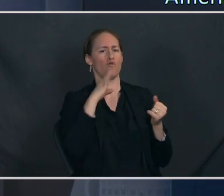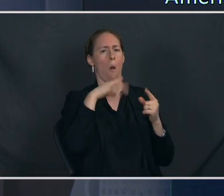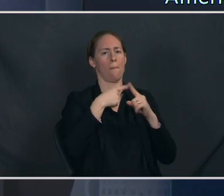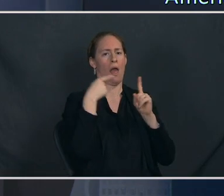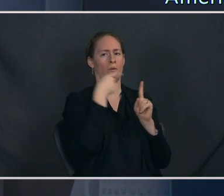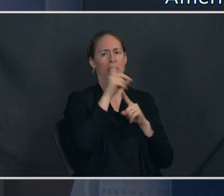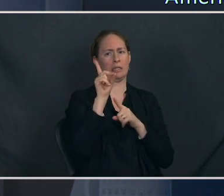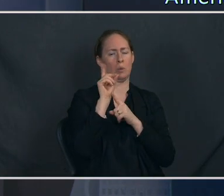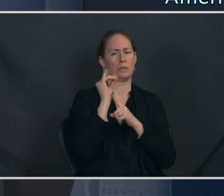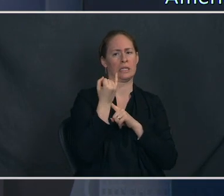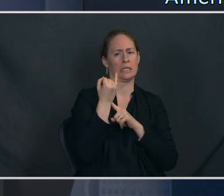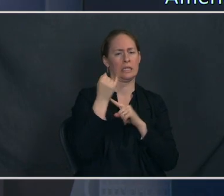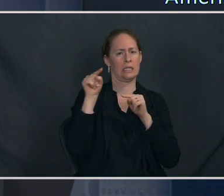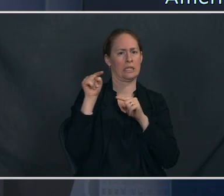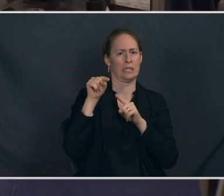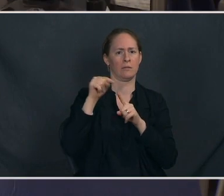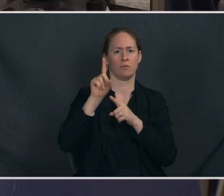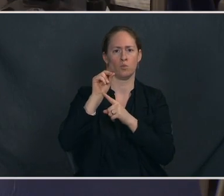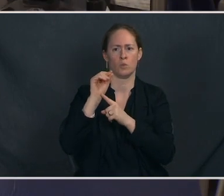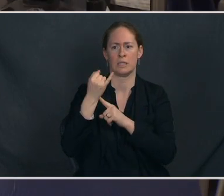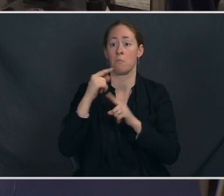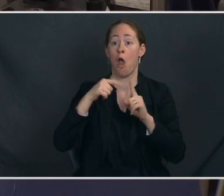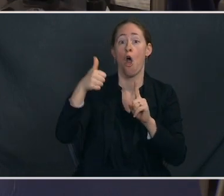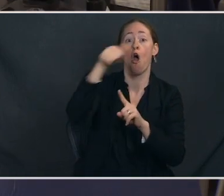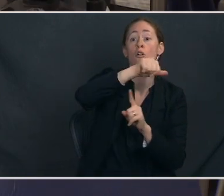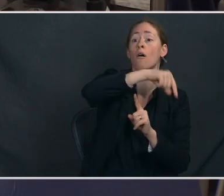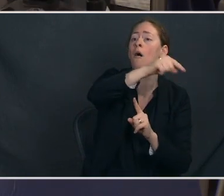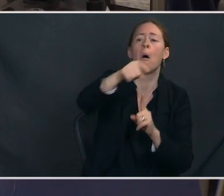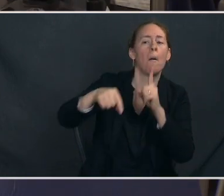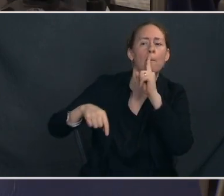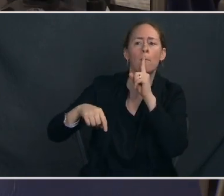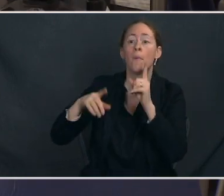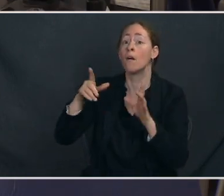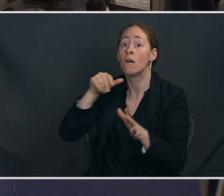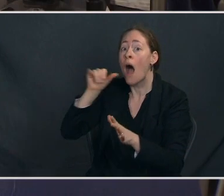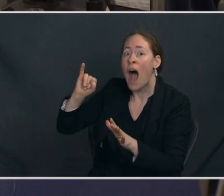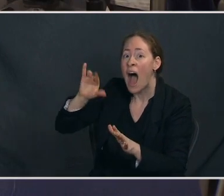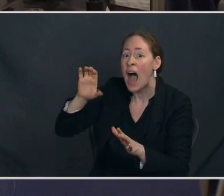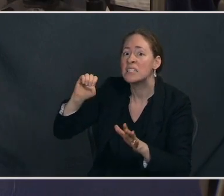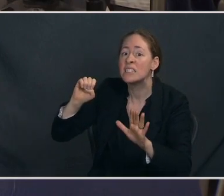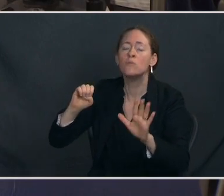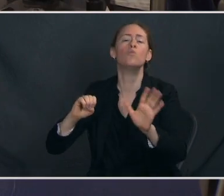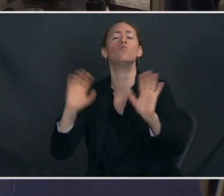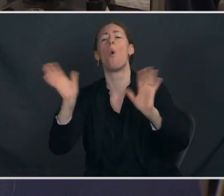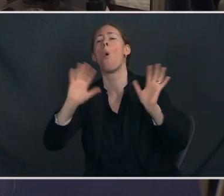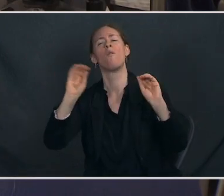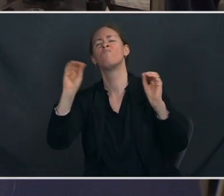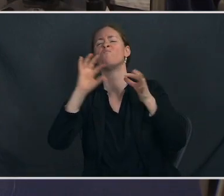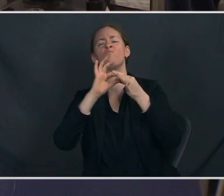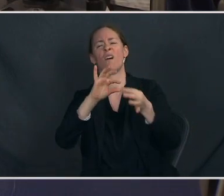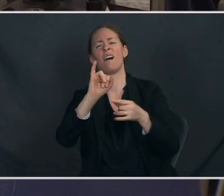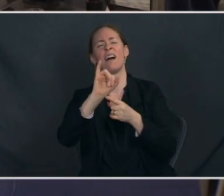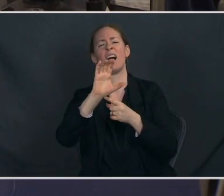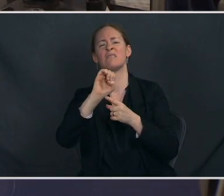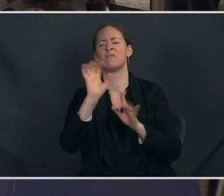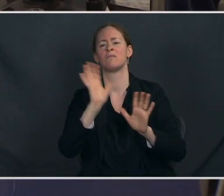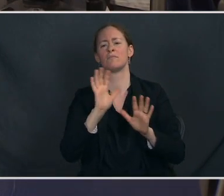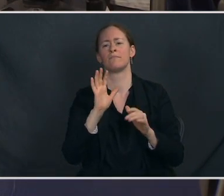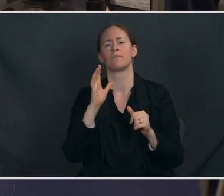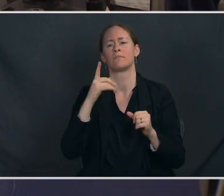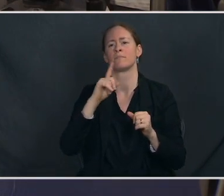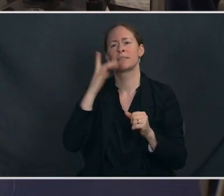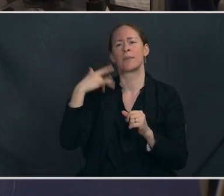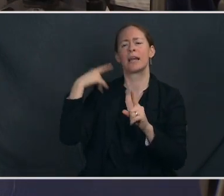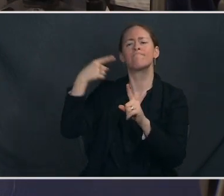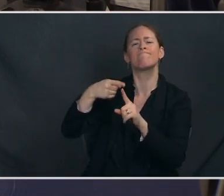to those run by other agencies. So not ICE, not anything like that. Okay. And then, going back to January 6th and what we saw just a few weeks ago at the